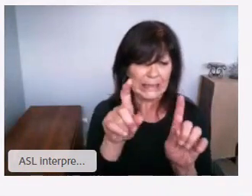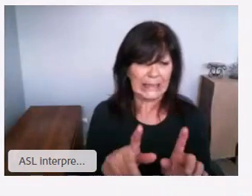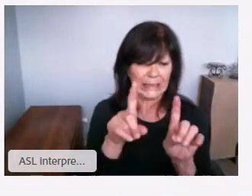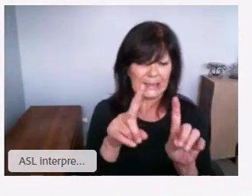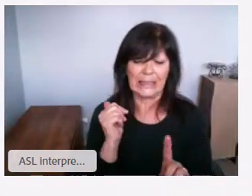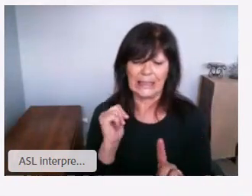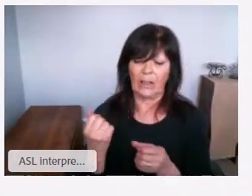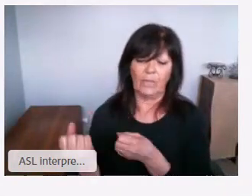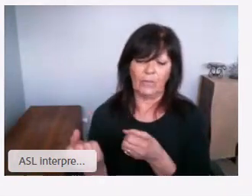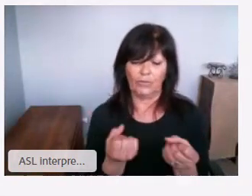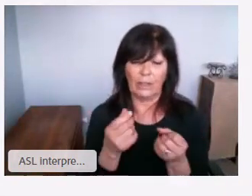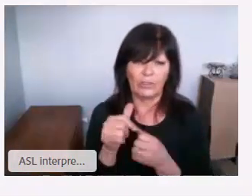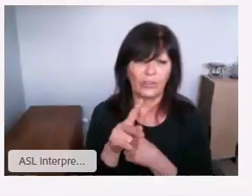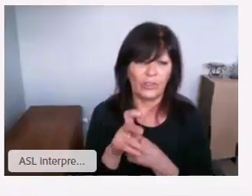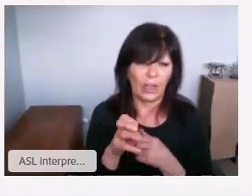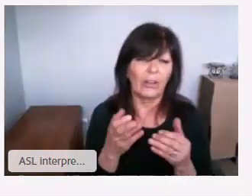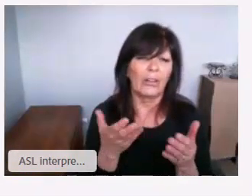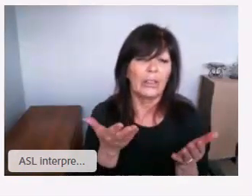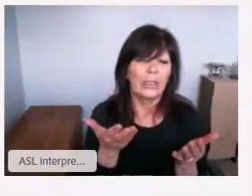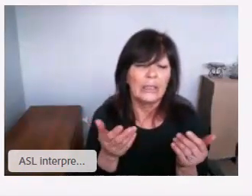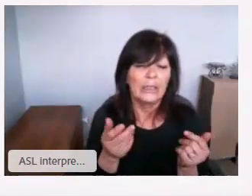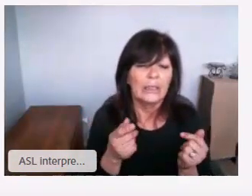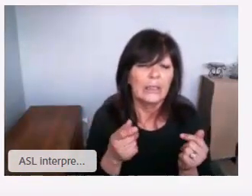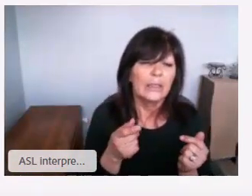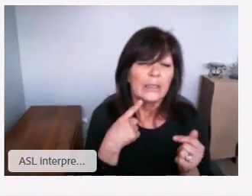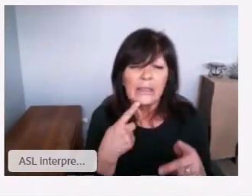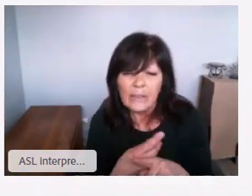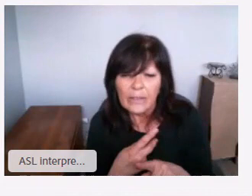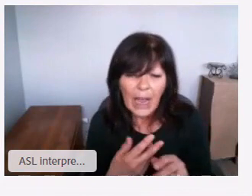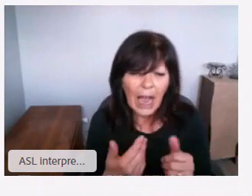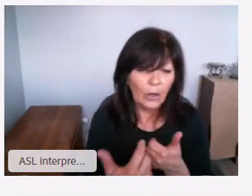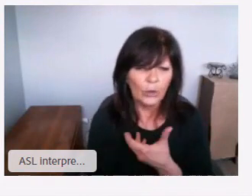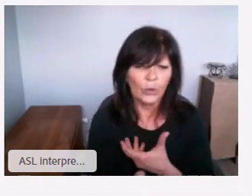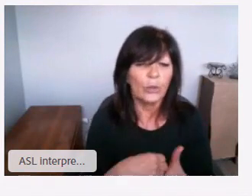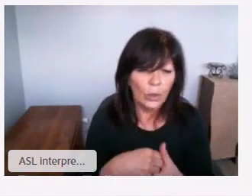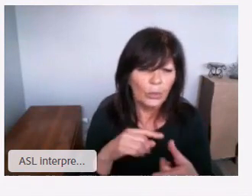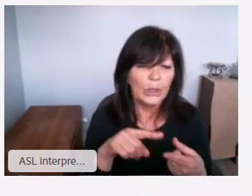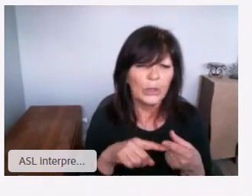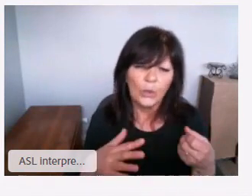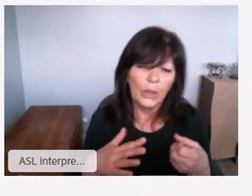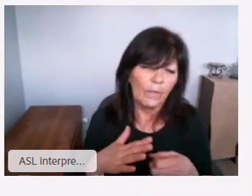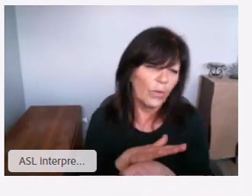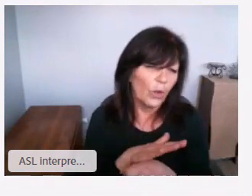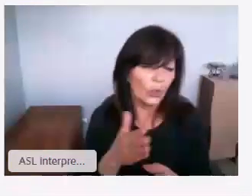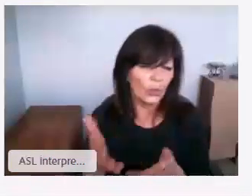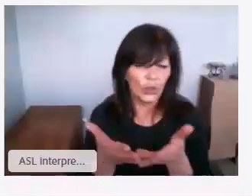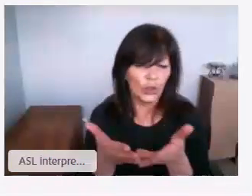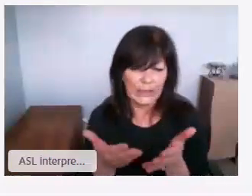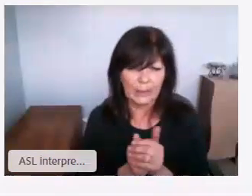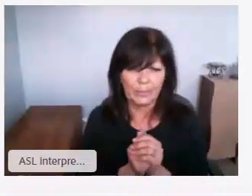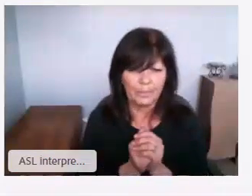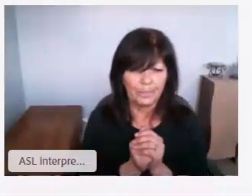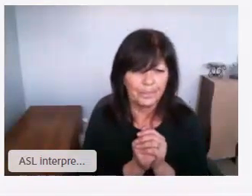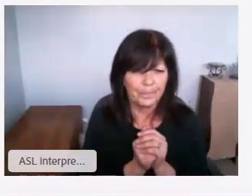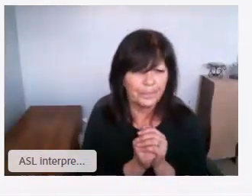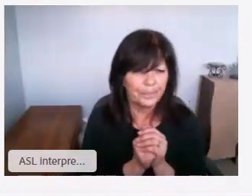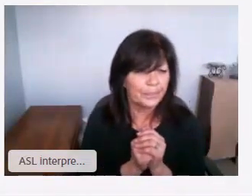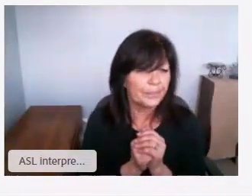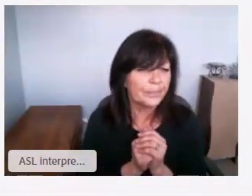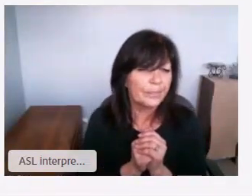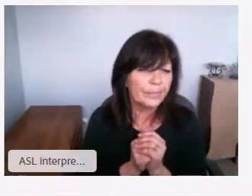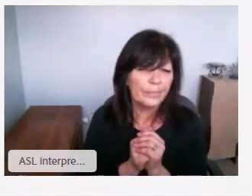shuttle through the vehicle delivery, figuring out how to incorporate that into the full service overall.